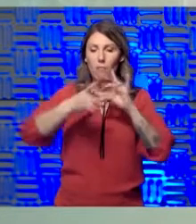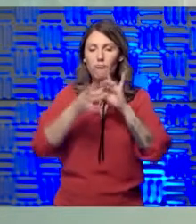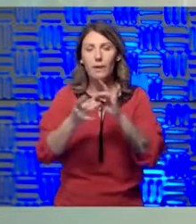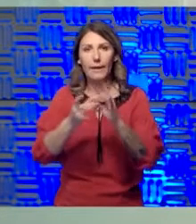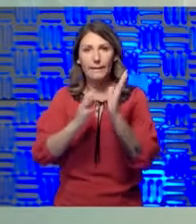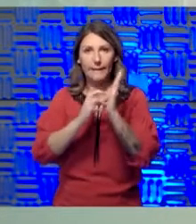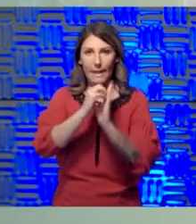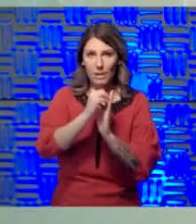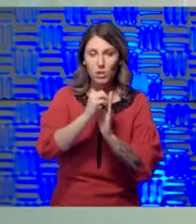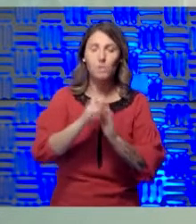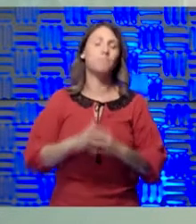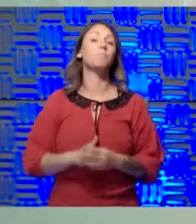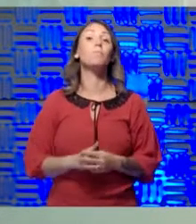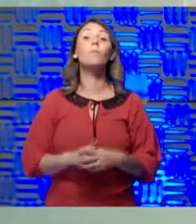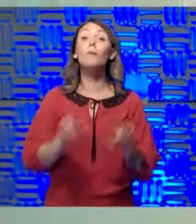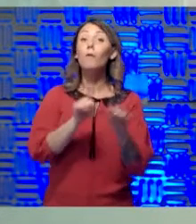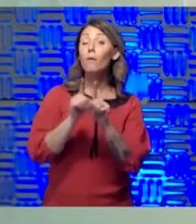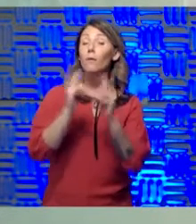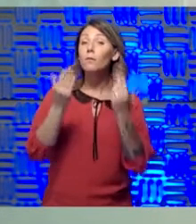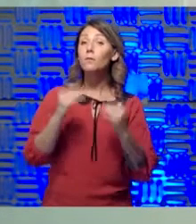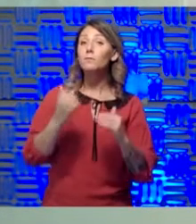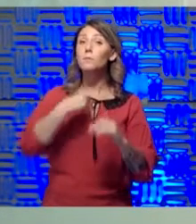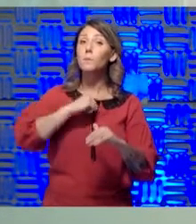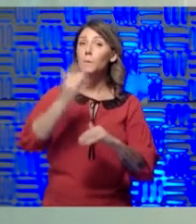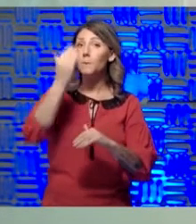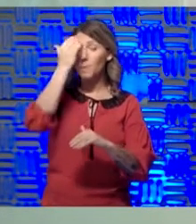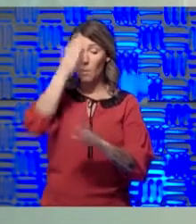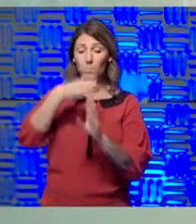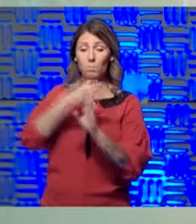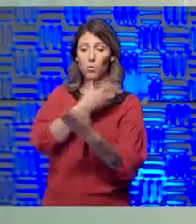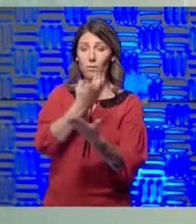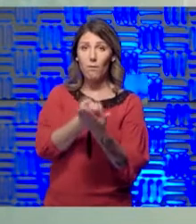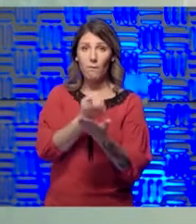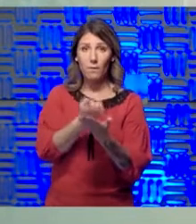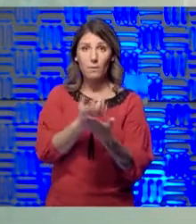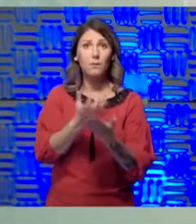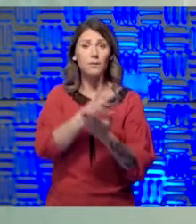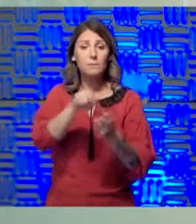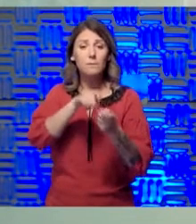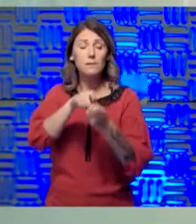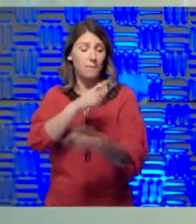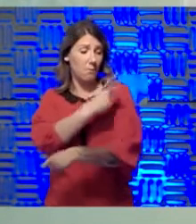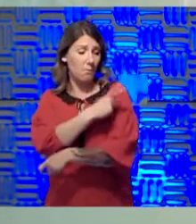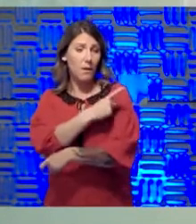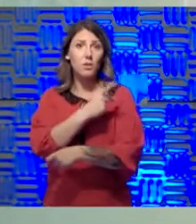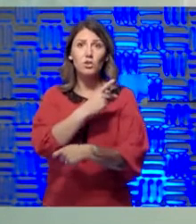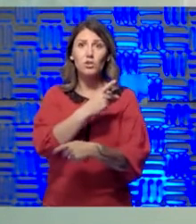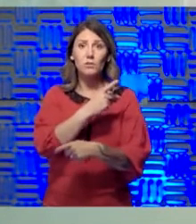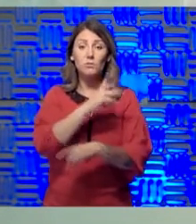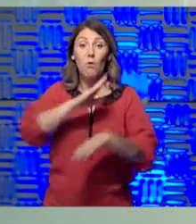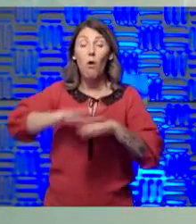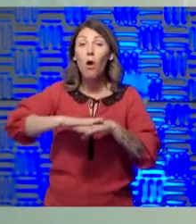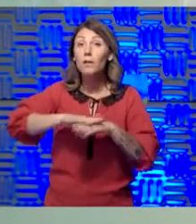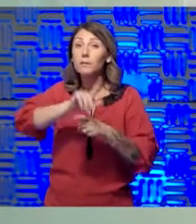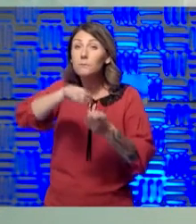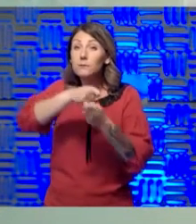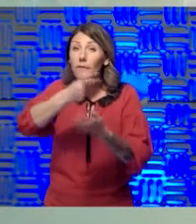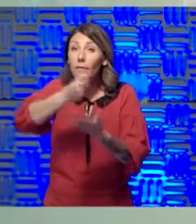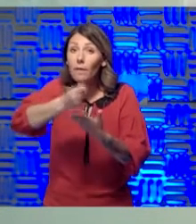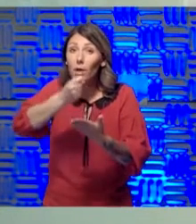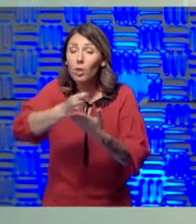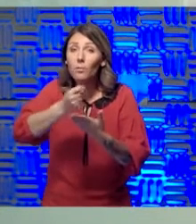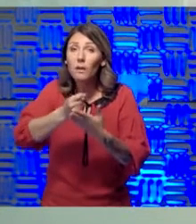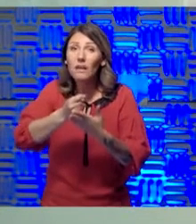know also that there's some preliminary evidence that certain patients on certain types of therapy actually have a decreased